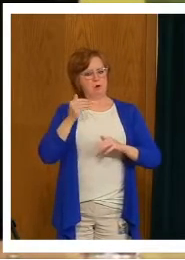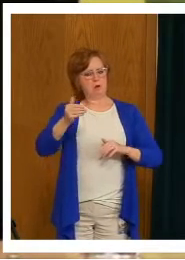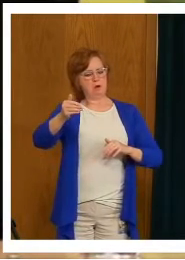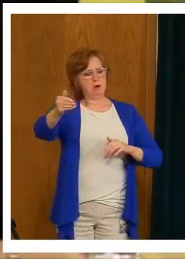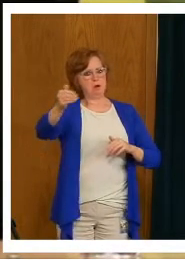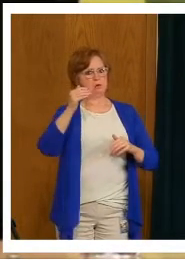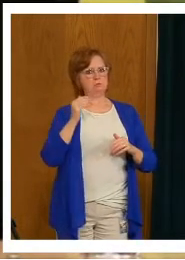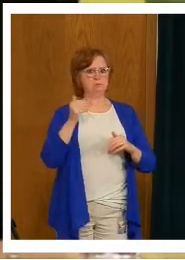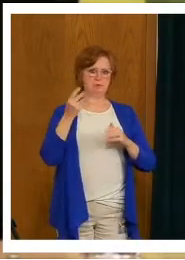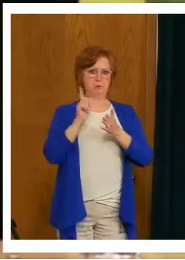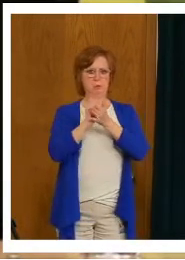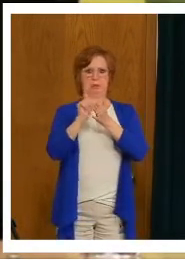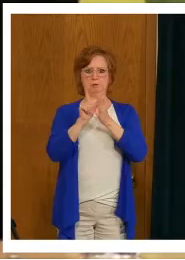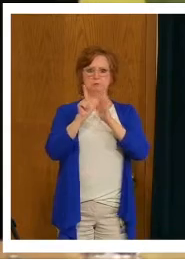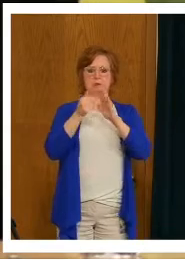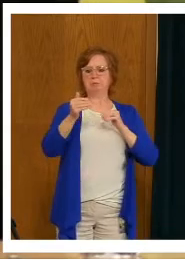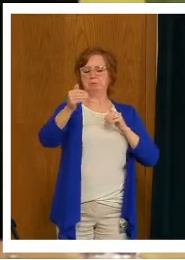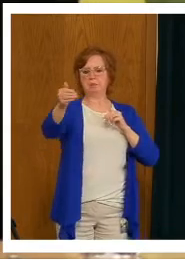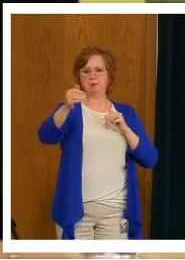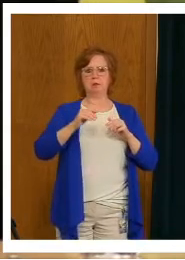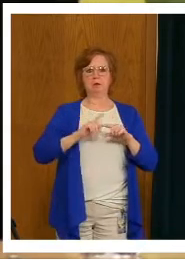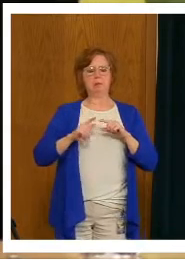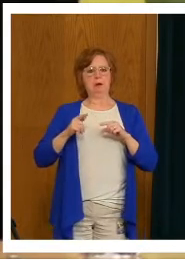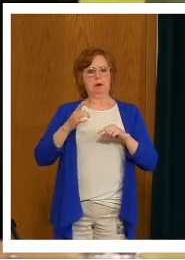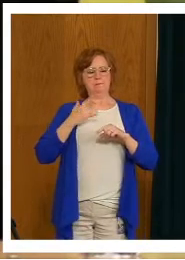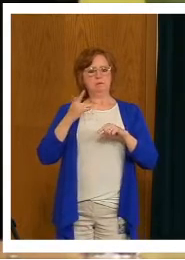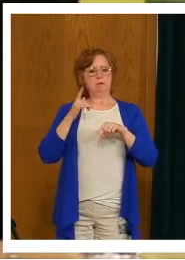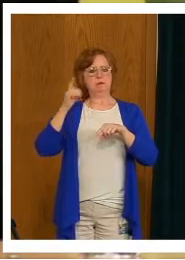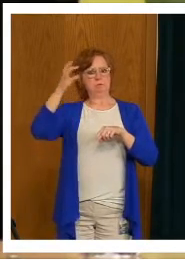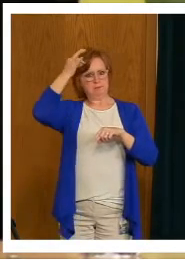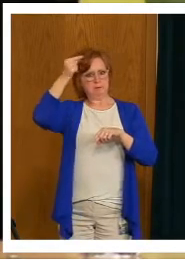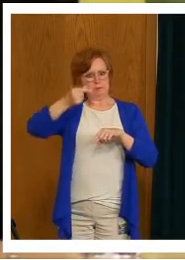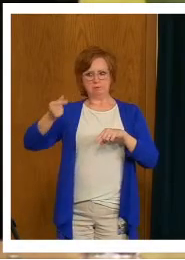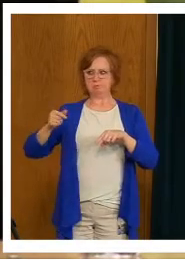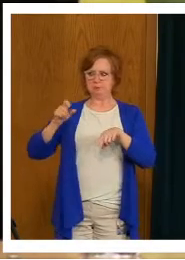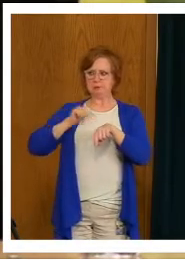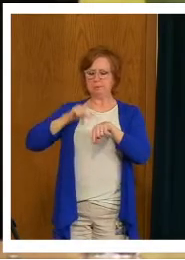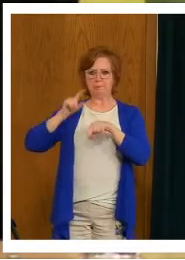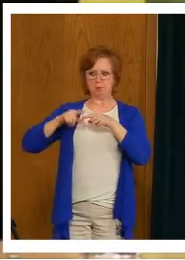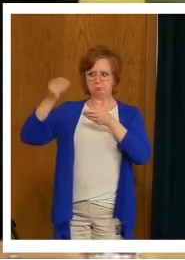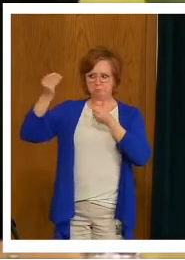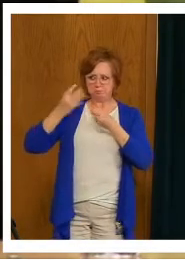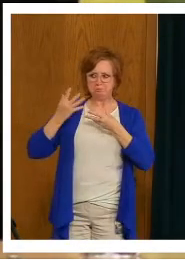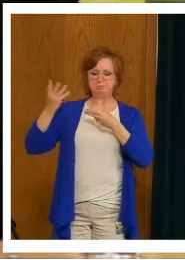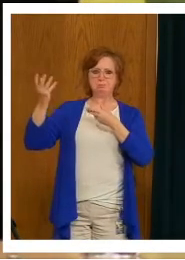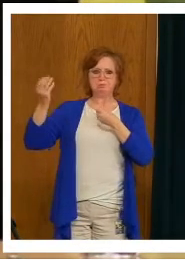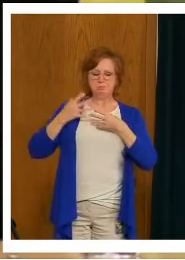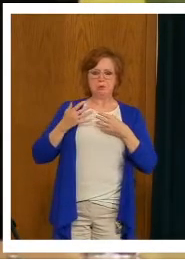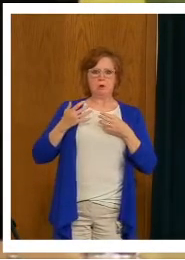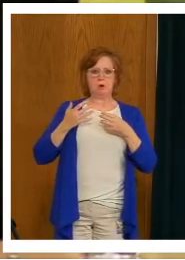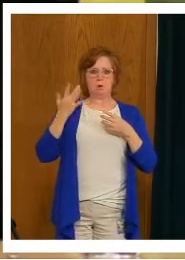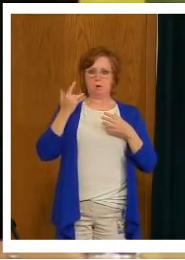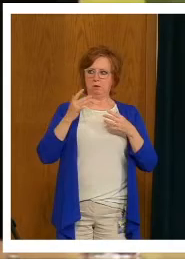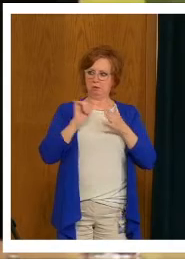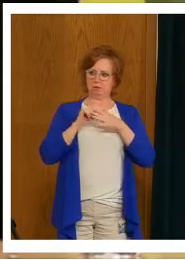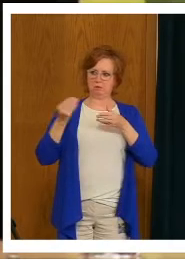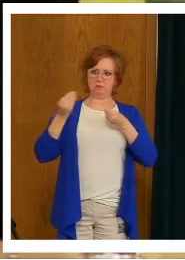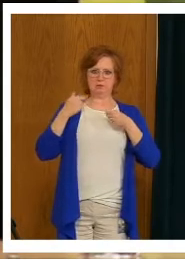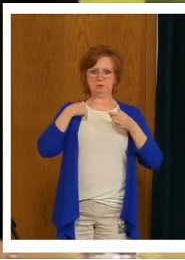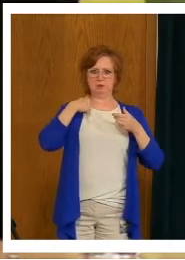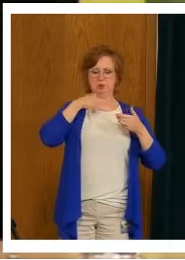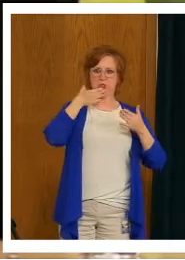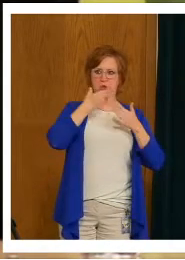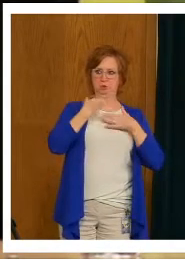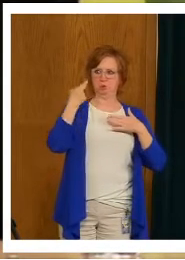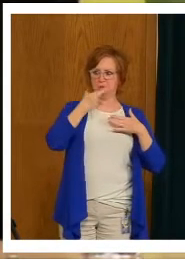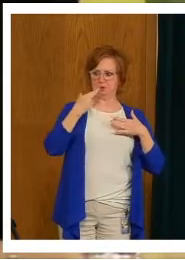guidance on these matters as soon as possible to further incentivize people to ensure that they are not stopping at one